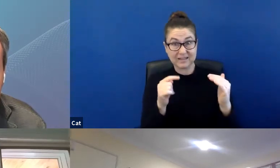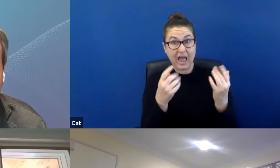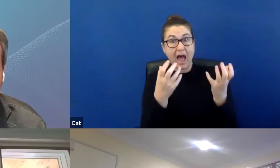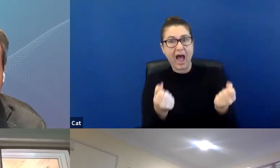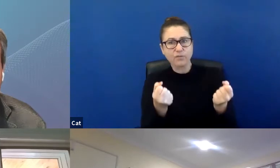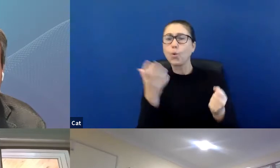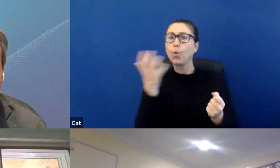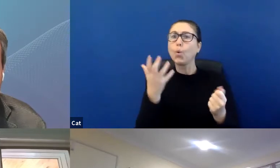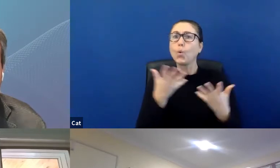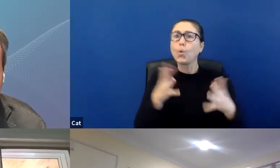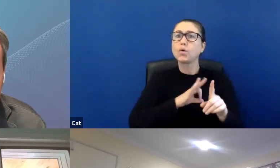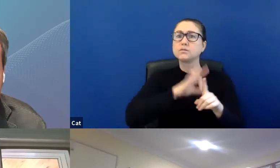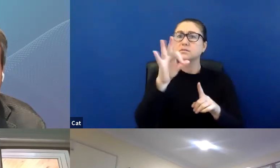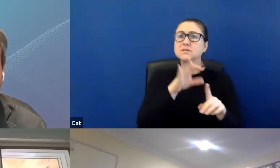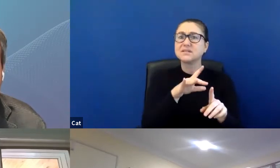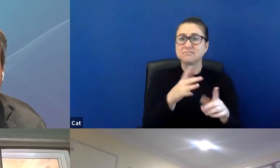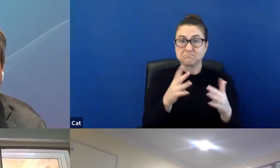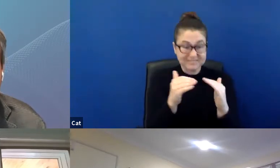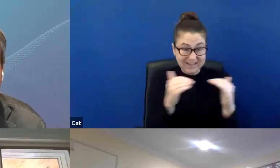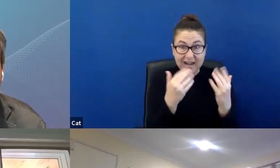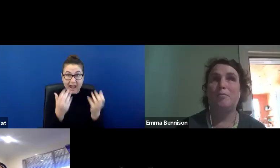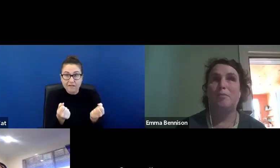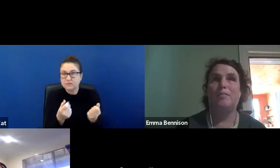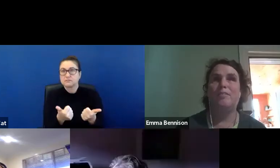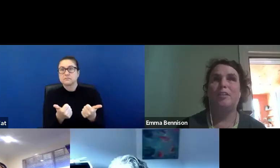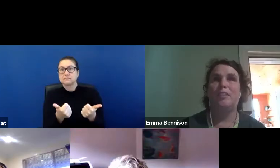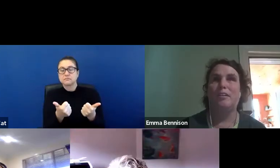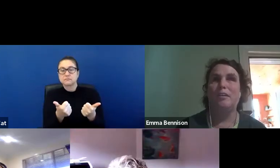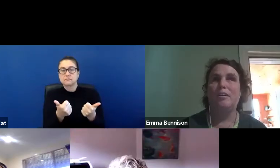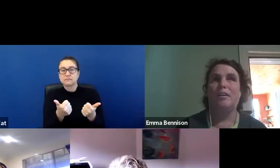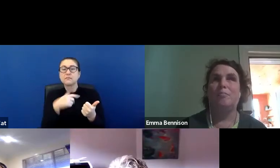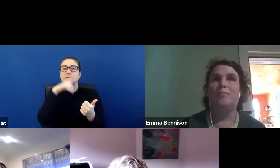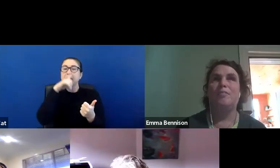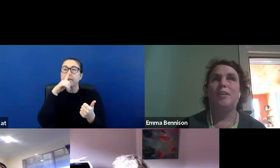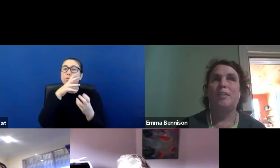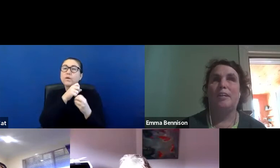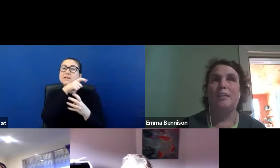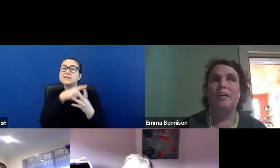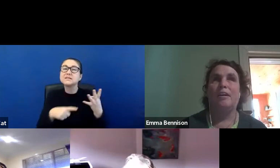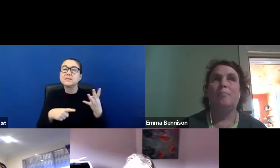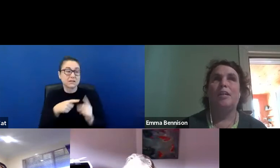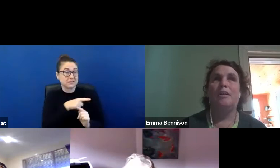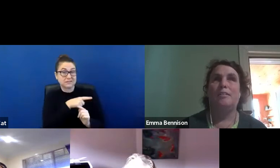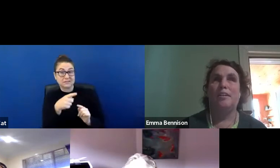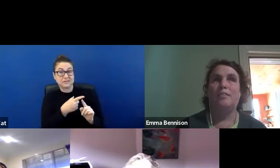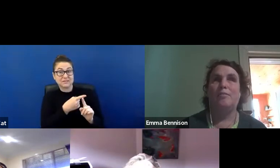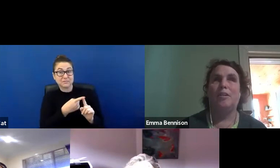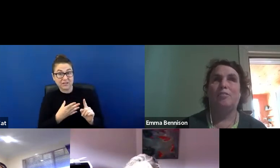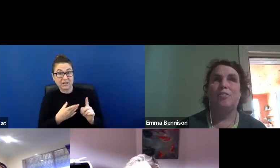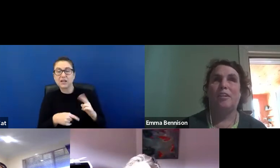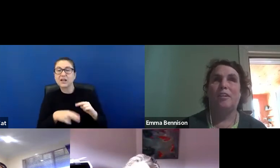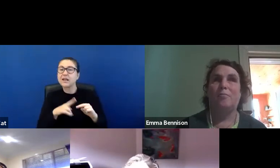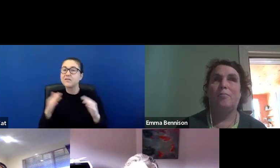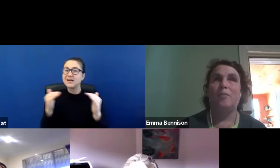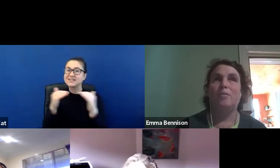is a huge step forward in and of itself. But also, I think for people with disability specifically, any standard